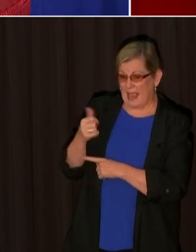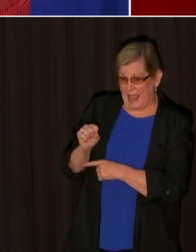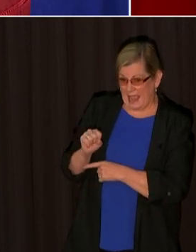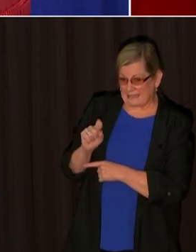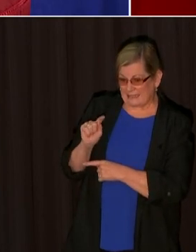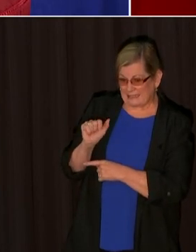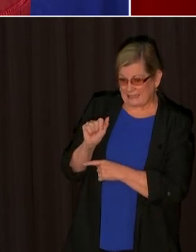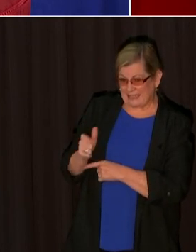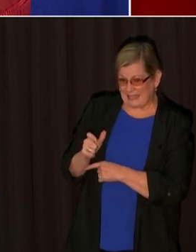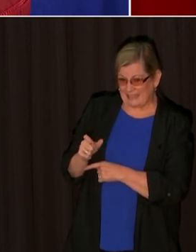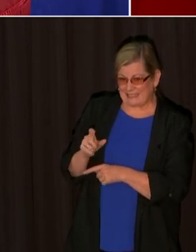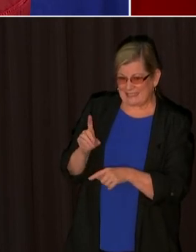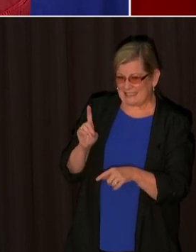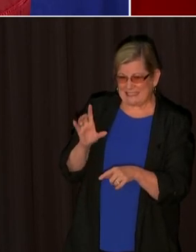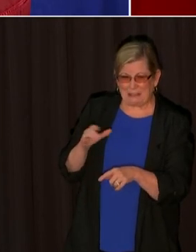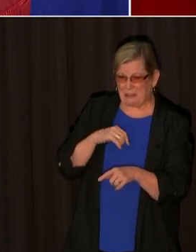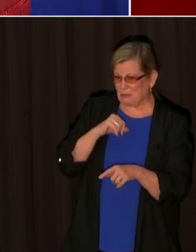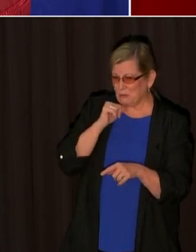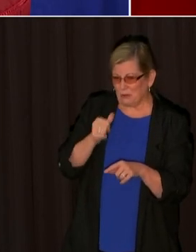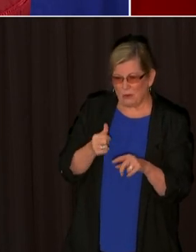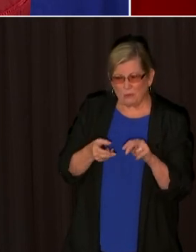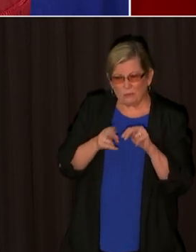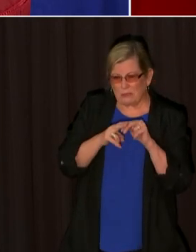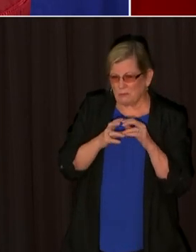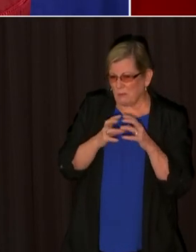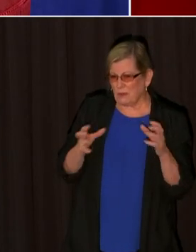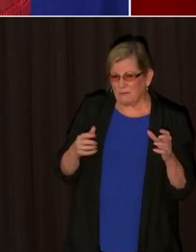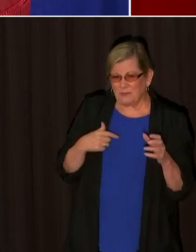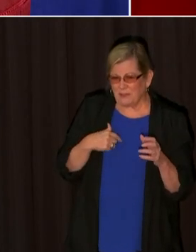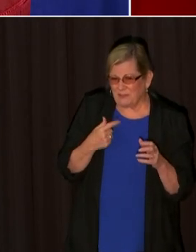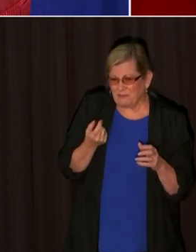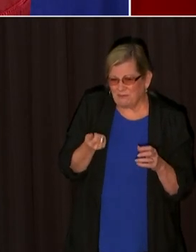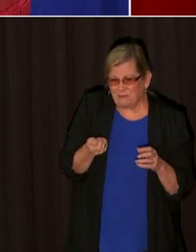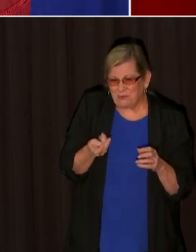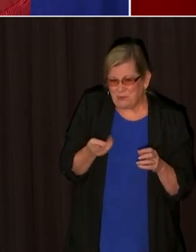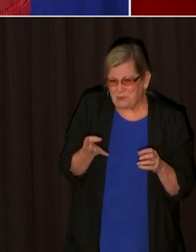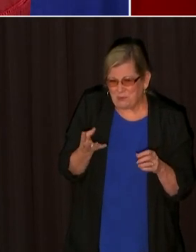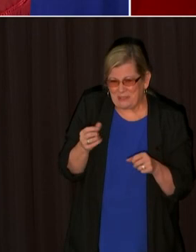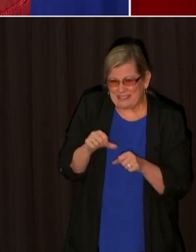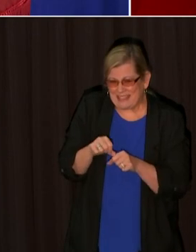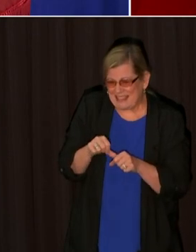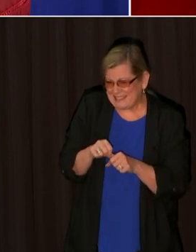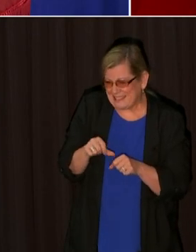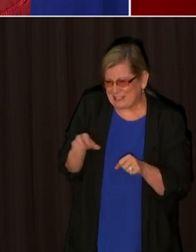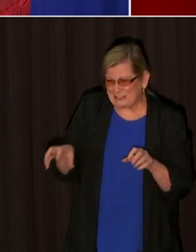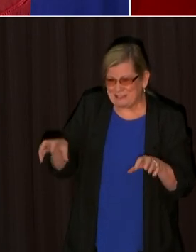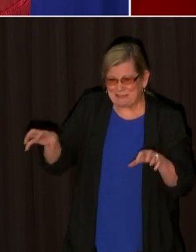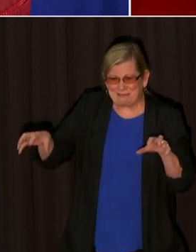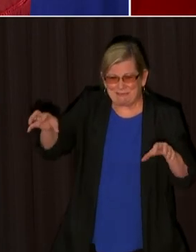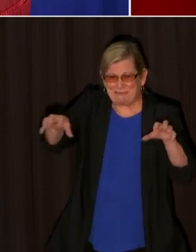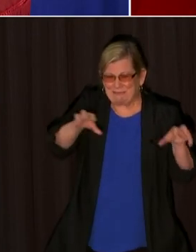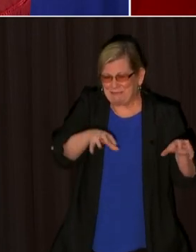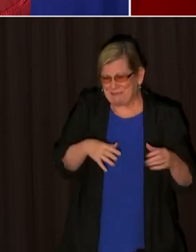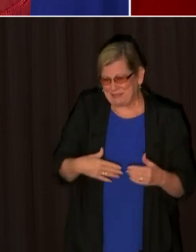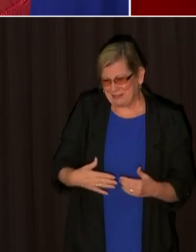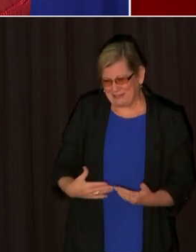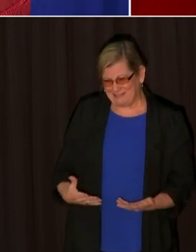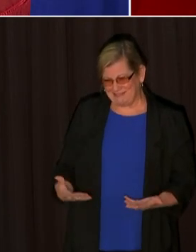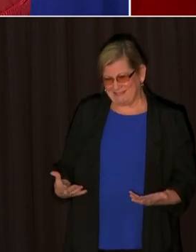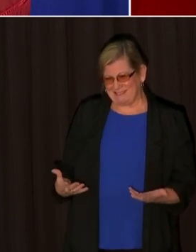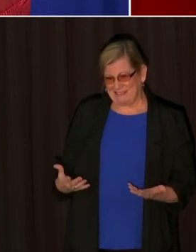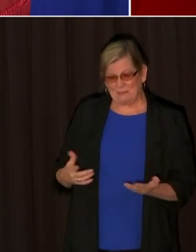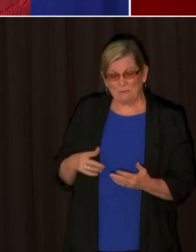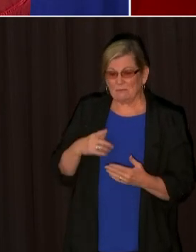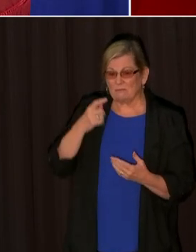raise that much because we have very few gas stations. So a lot of times what will happen is DC residents